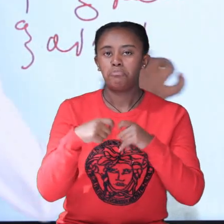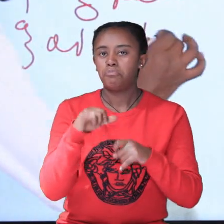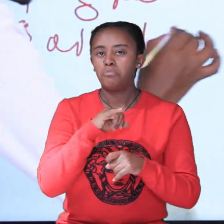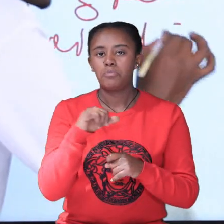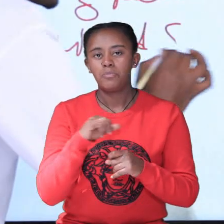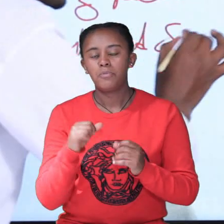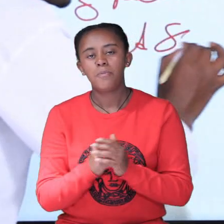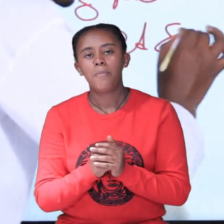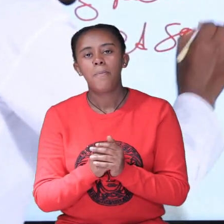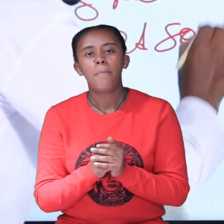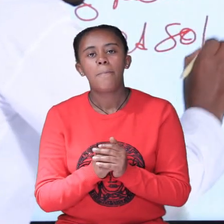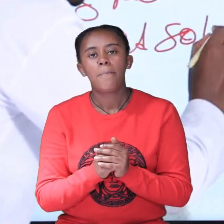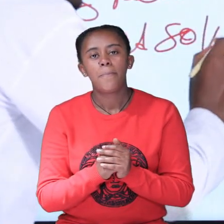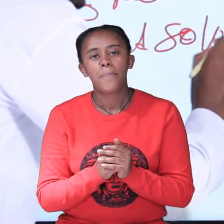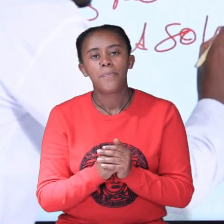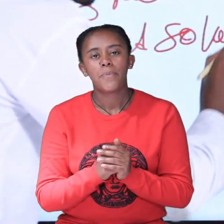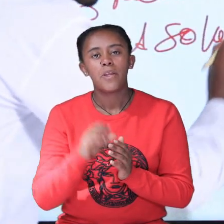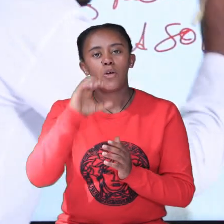Solar